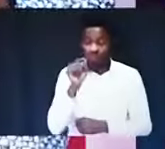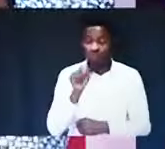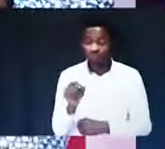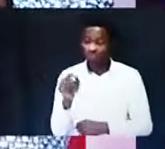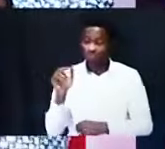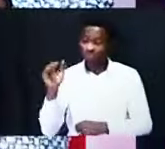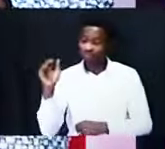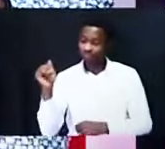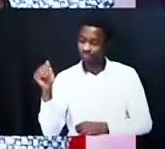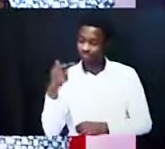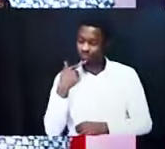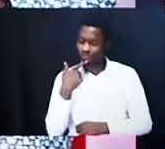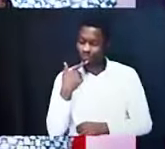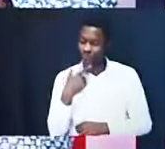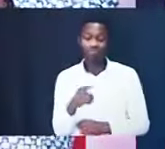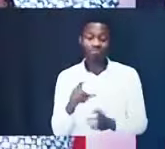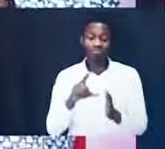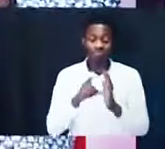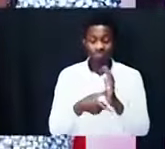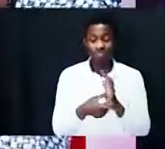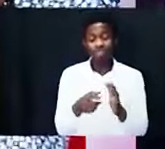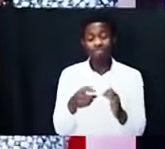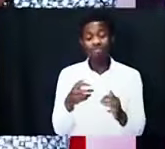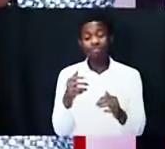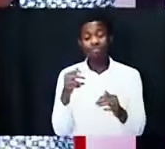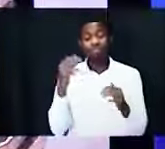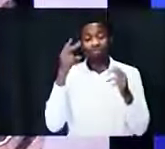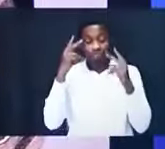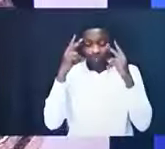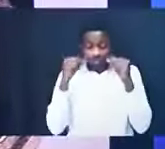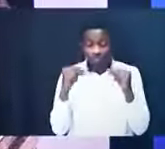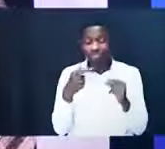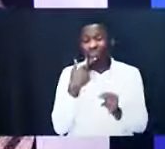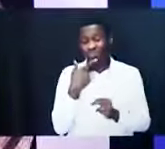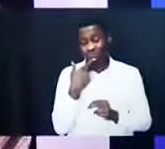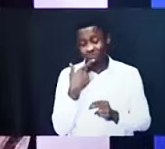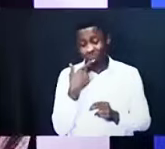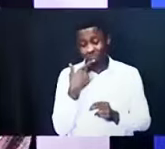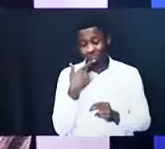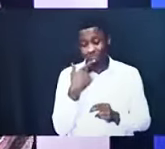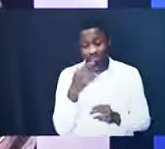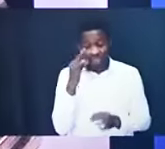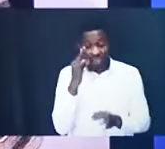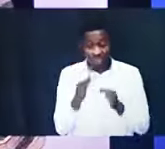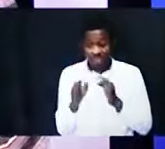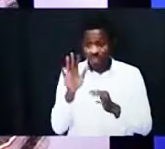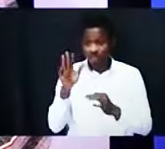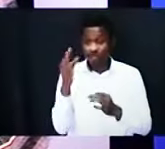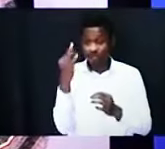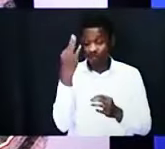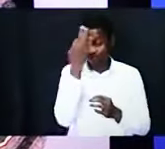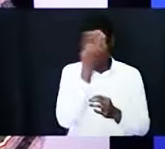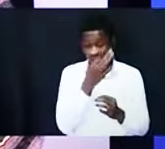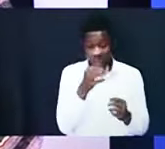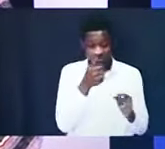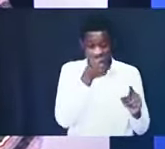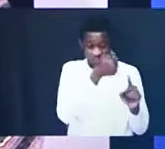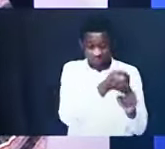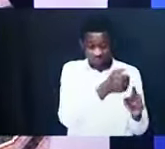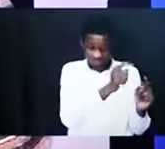this. Then Moses said to him, if your presence does not go with us, we